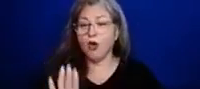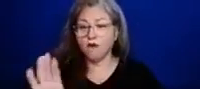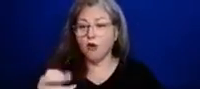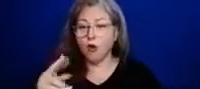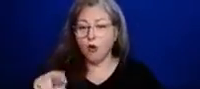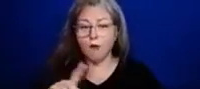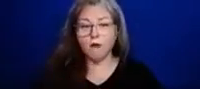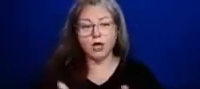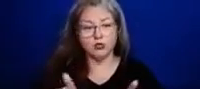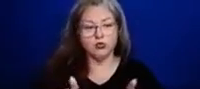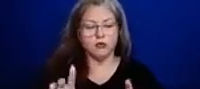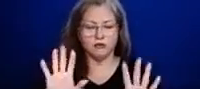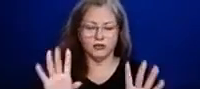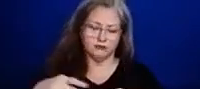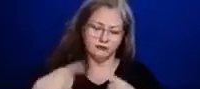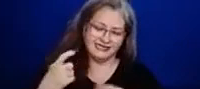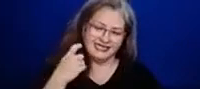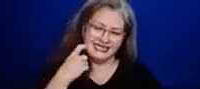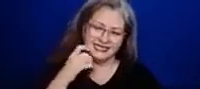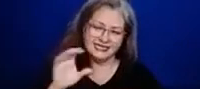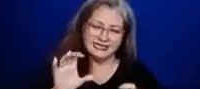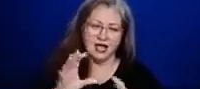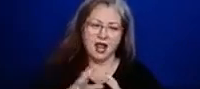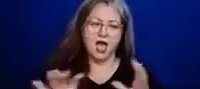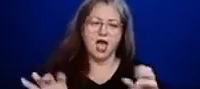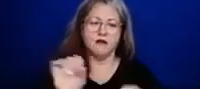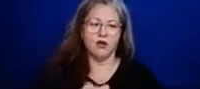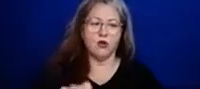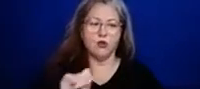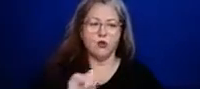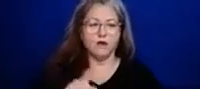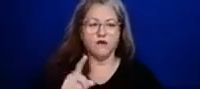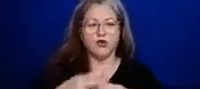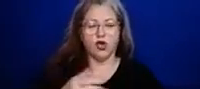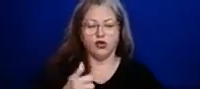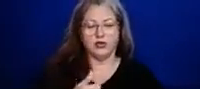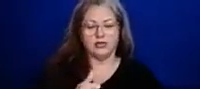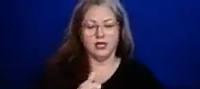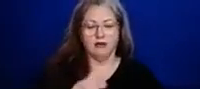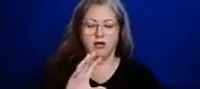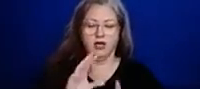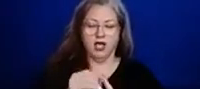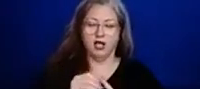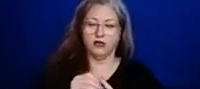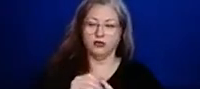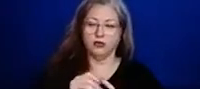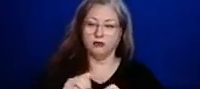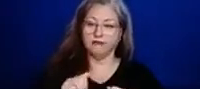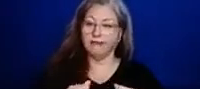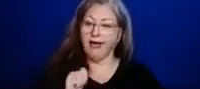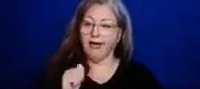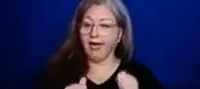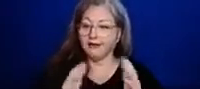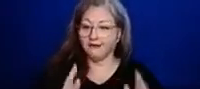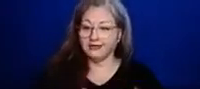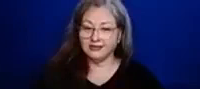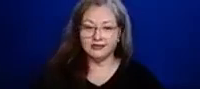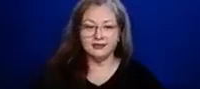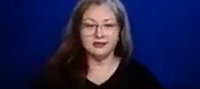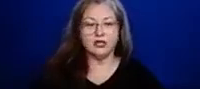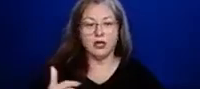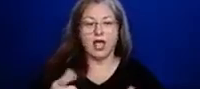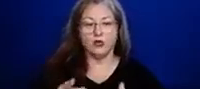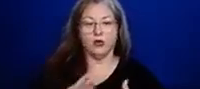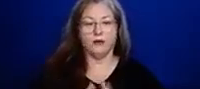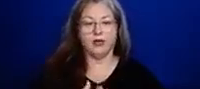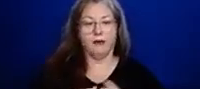work, you lately have done a tremendous work. You called yourself a cultural activist. And now you have been